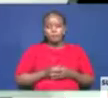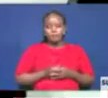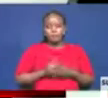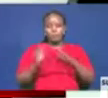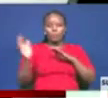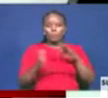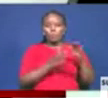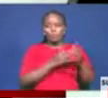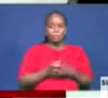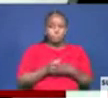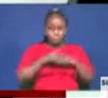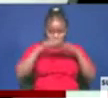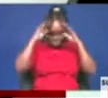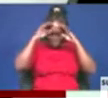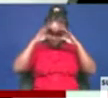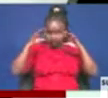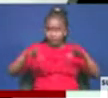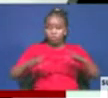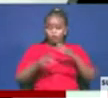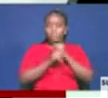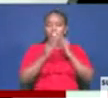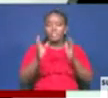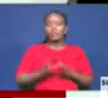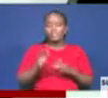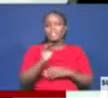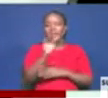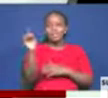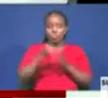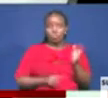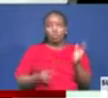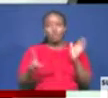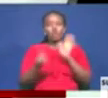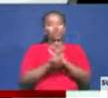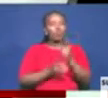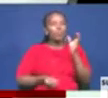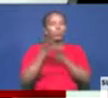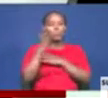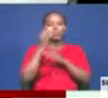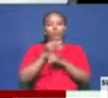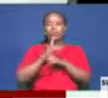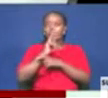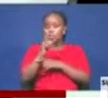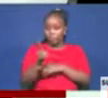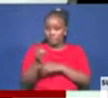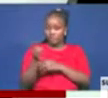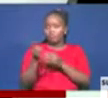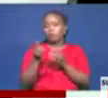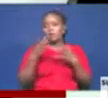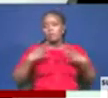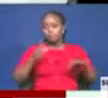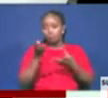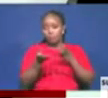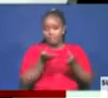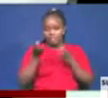devolution stakeholders are calling for enactment of laws for prompt payment of services rendered by businesses to the national and